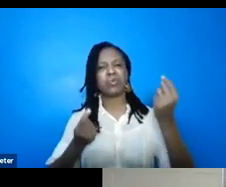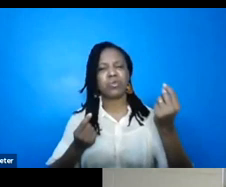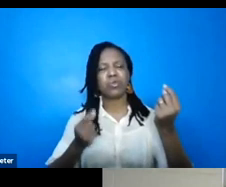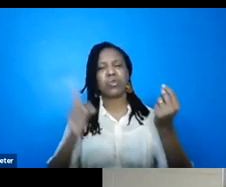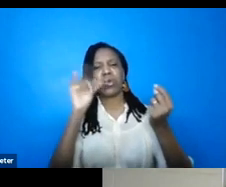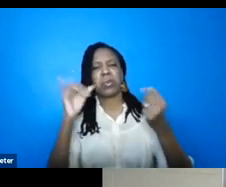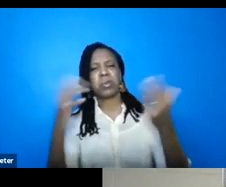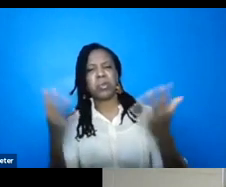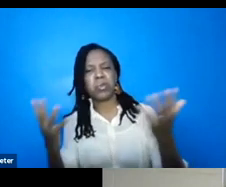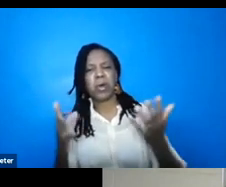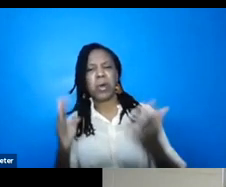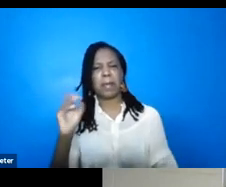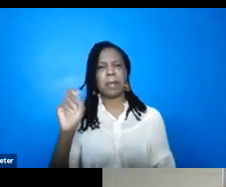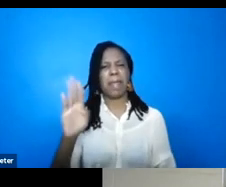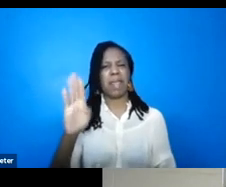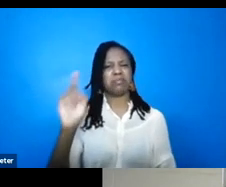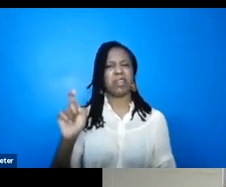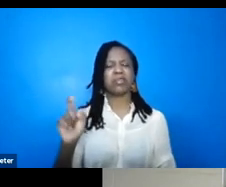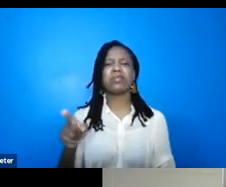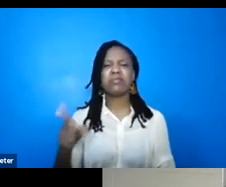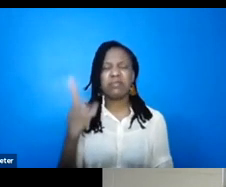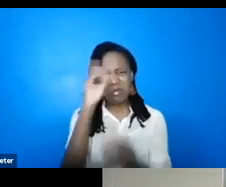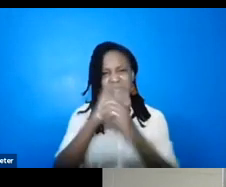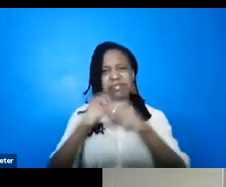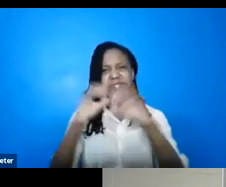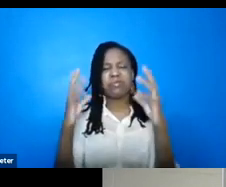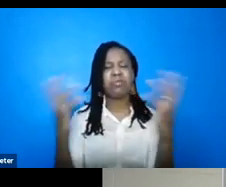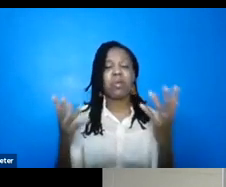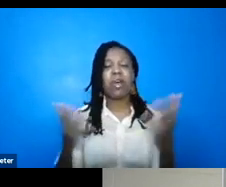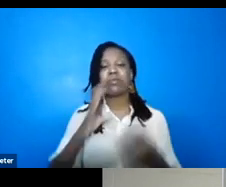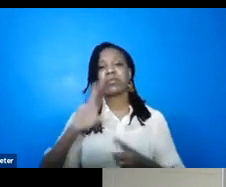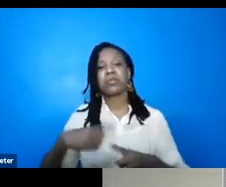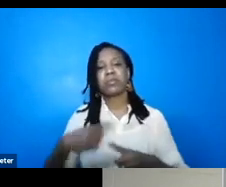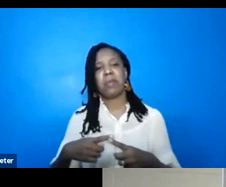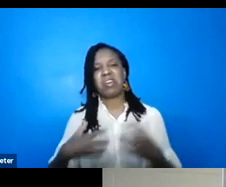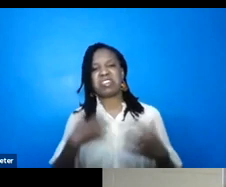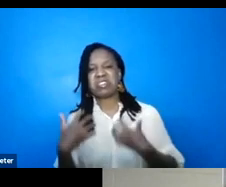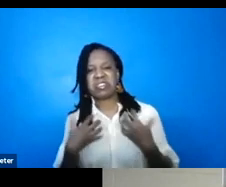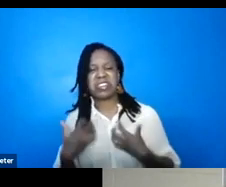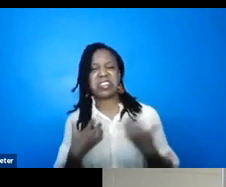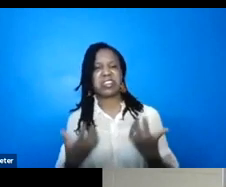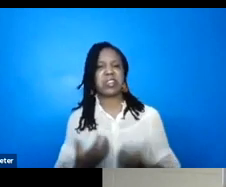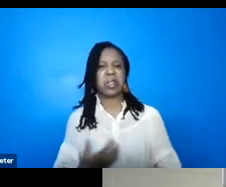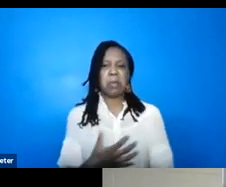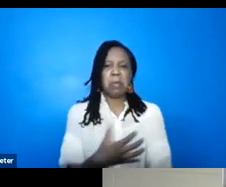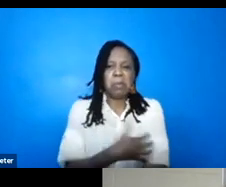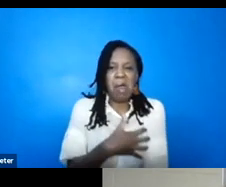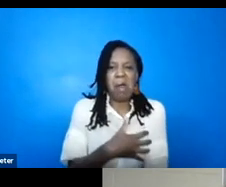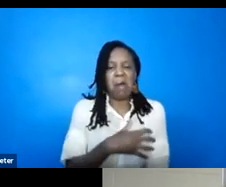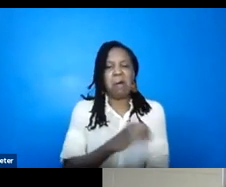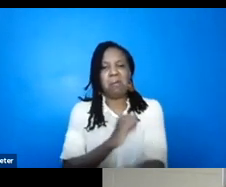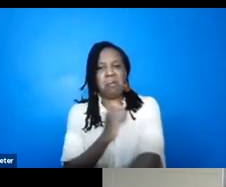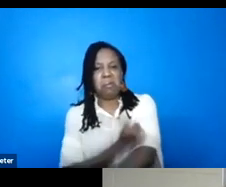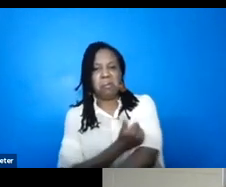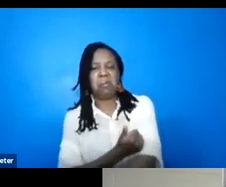men represent power, respect, aggression, control, dictating how certain things are supposed to be. And the next thing I